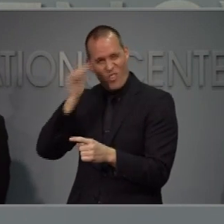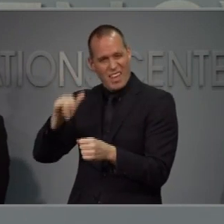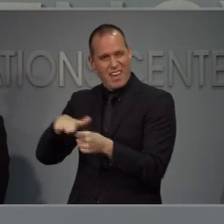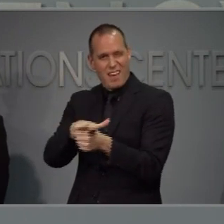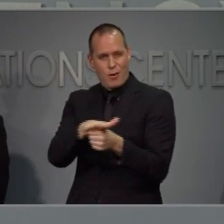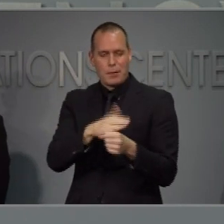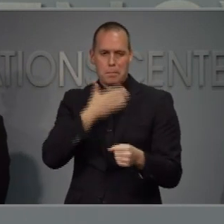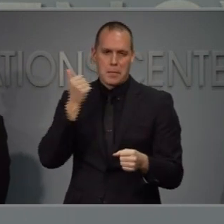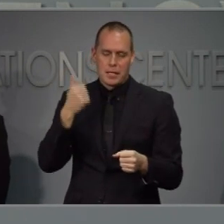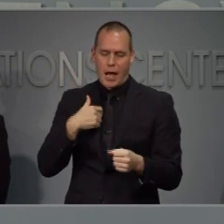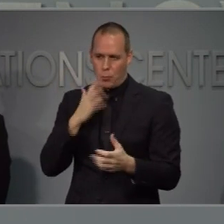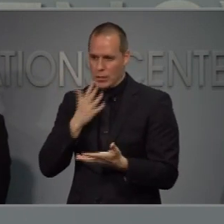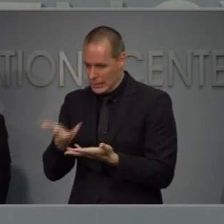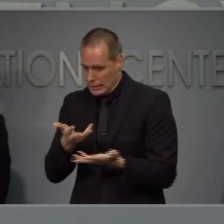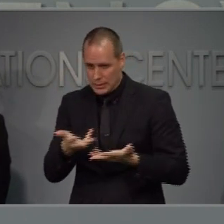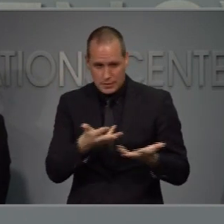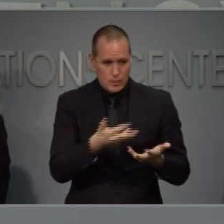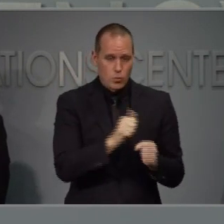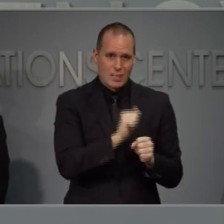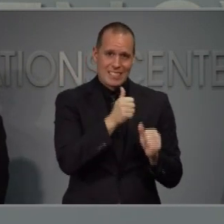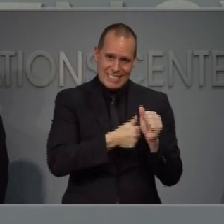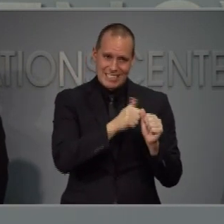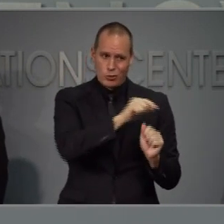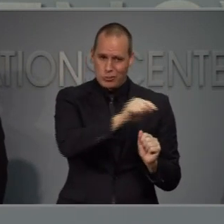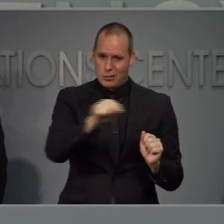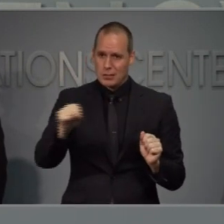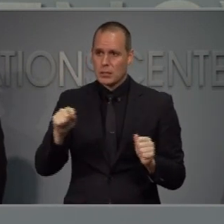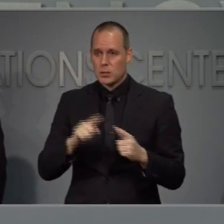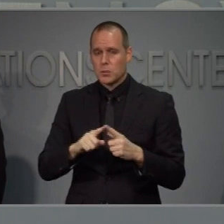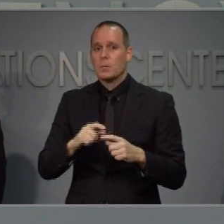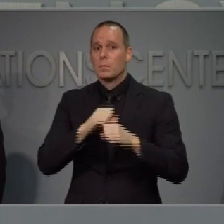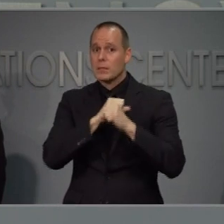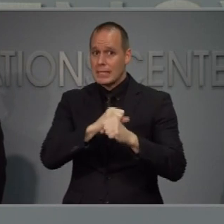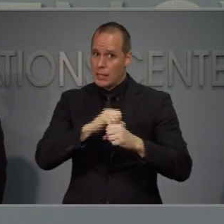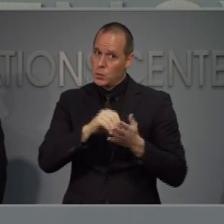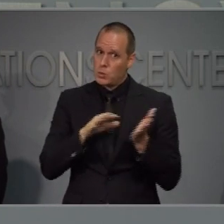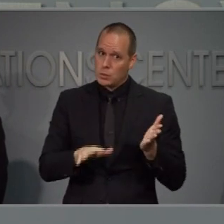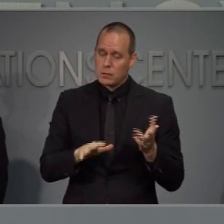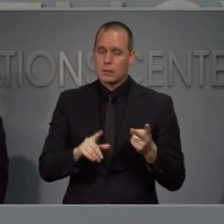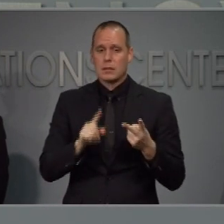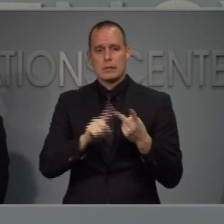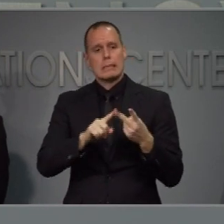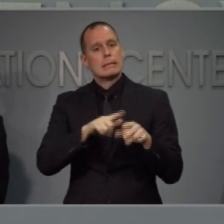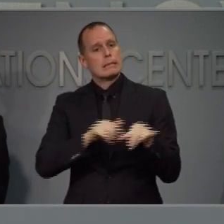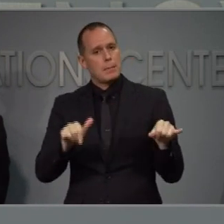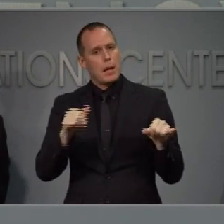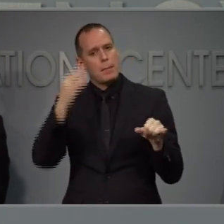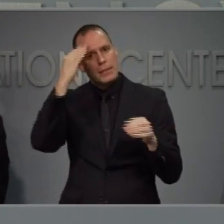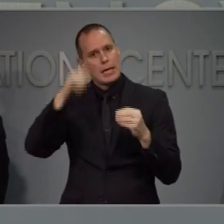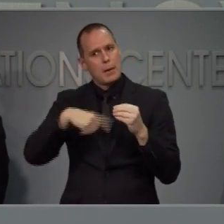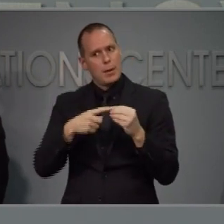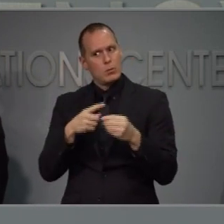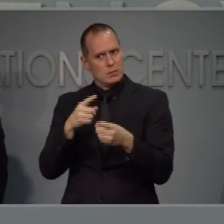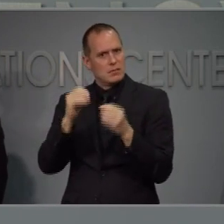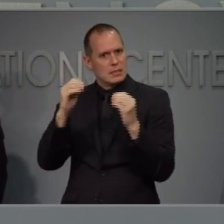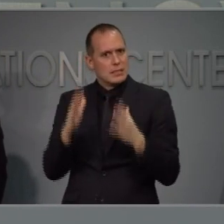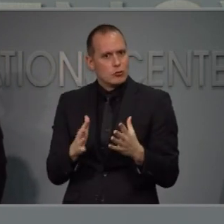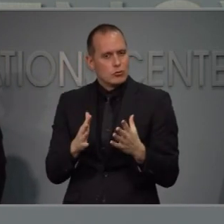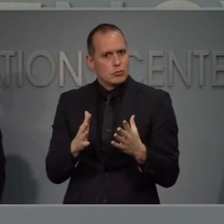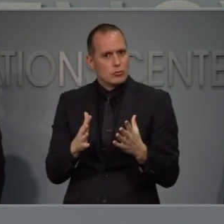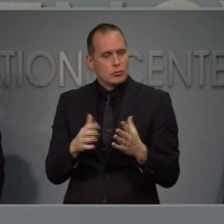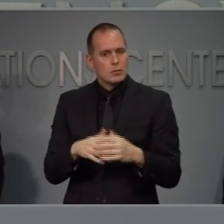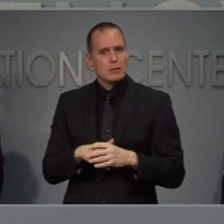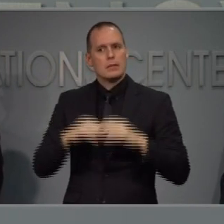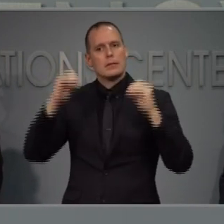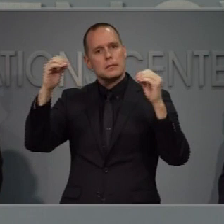work collaboratively to try to find ways in which we can protect students, but also we need to think about our teachers. One of the hardest things to think about